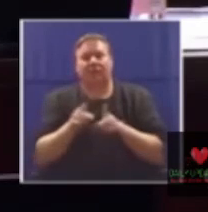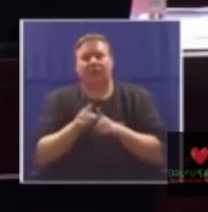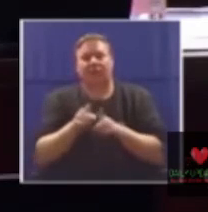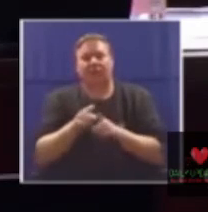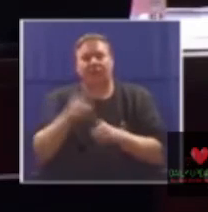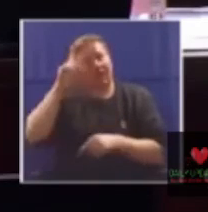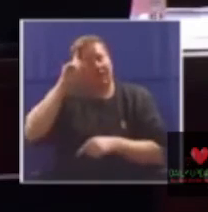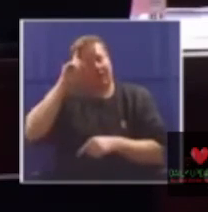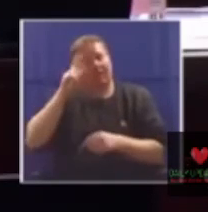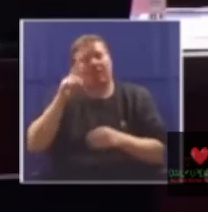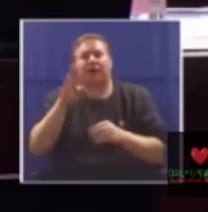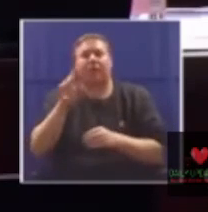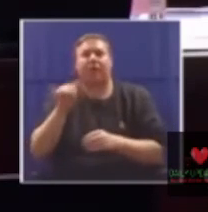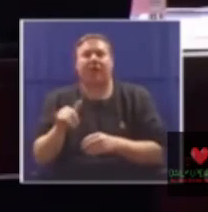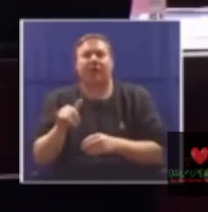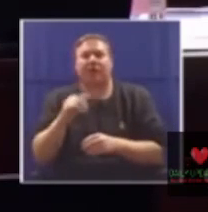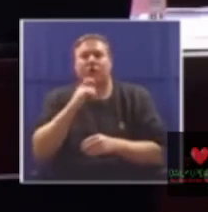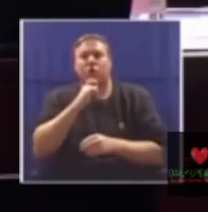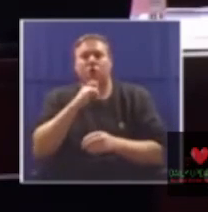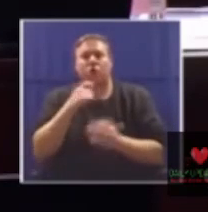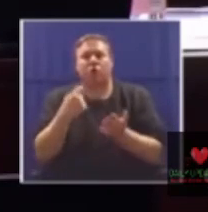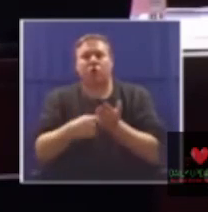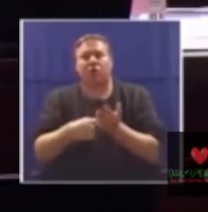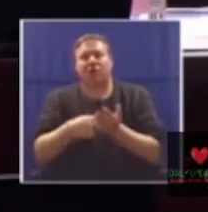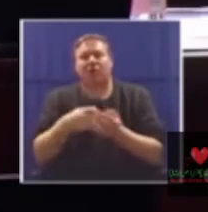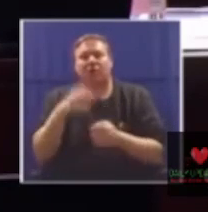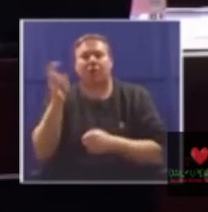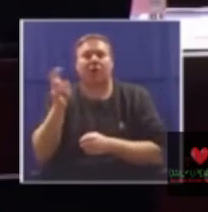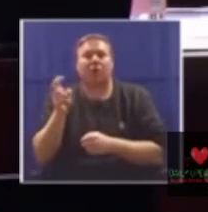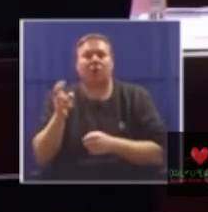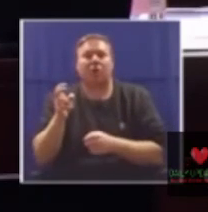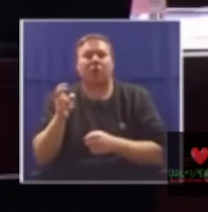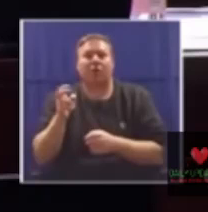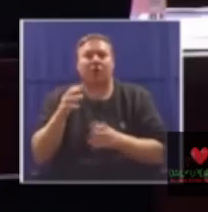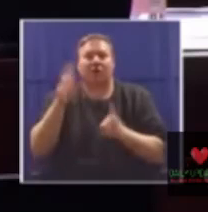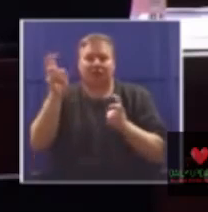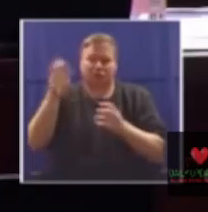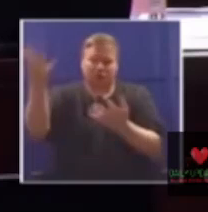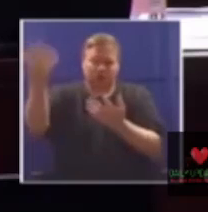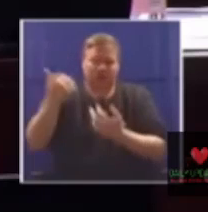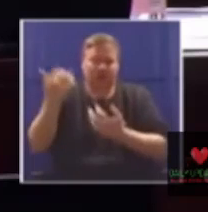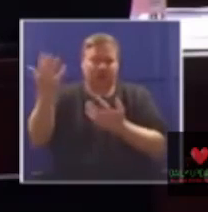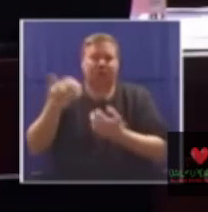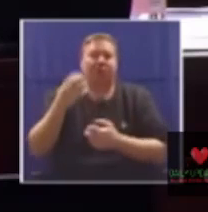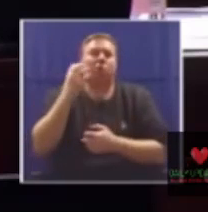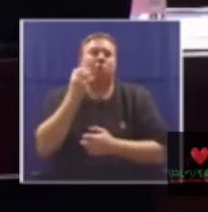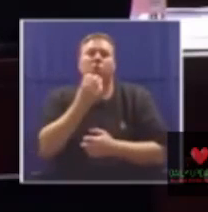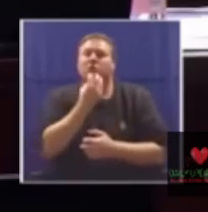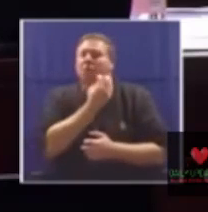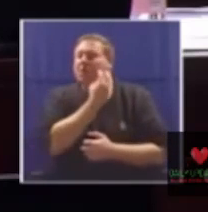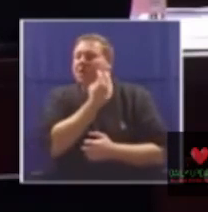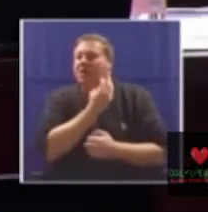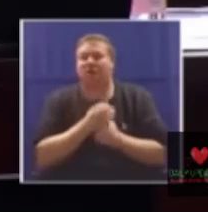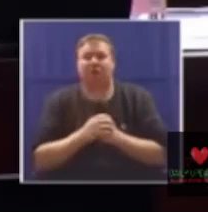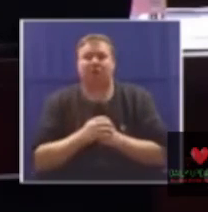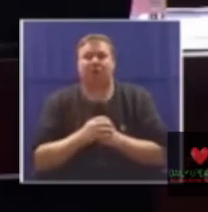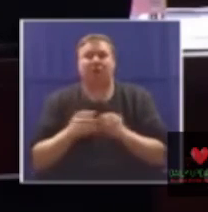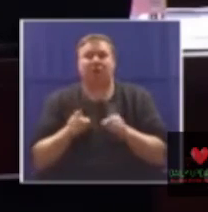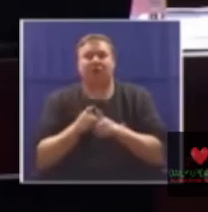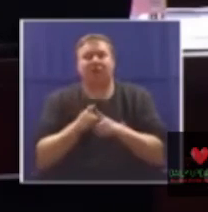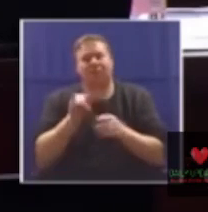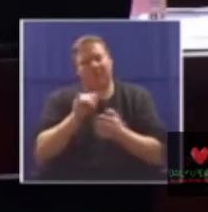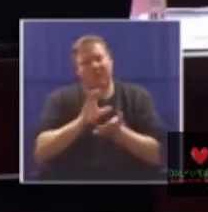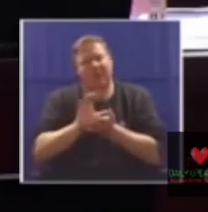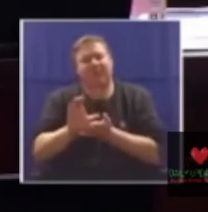We're going to utilize that purchasing power to bring in the surplus electricity from Mozambique, but also invest in